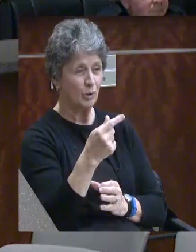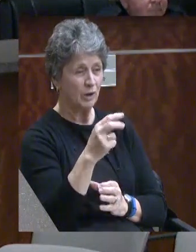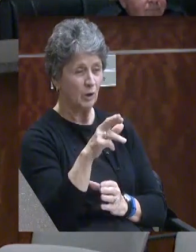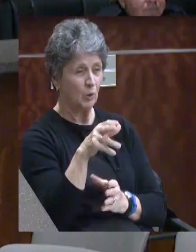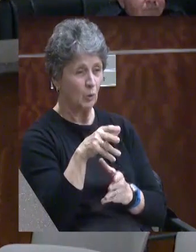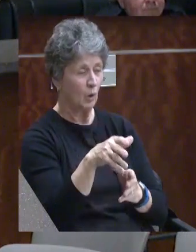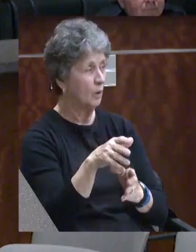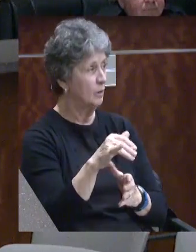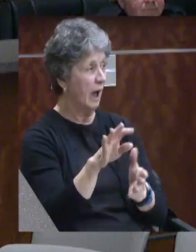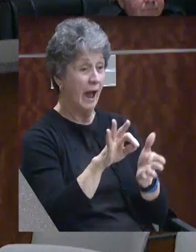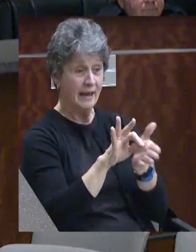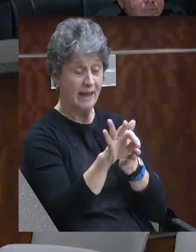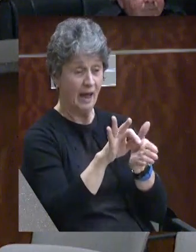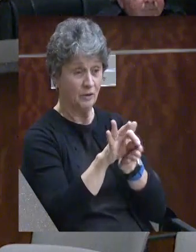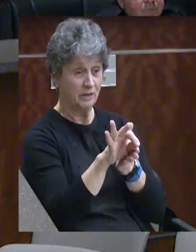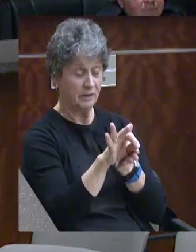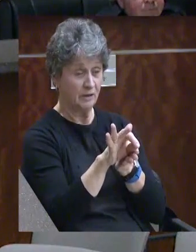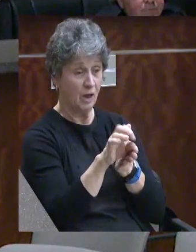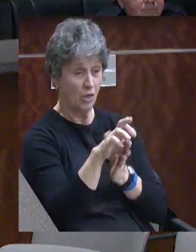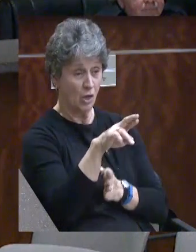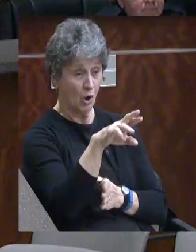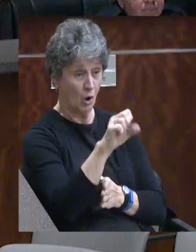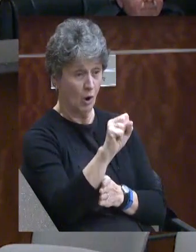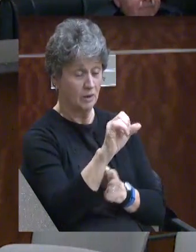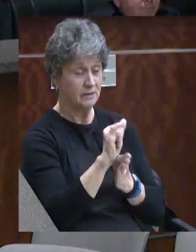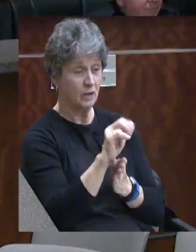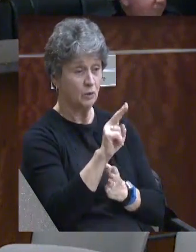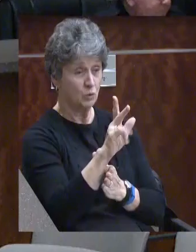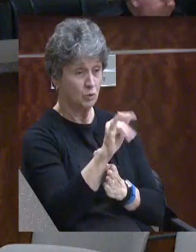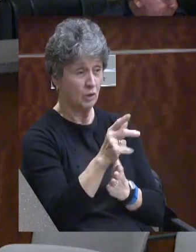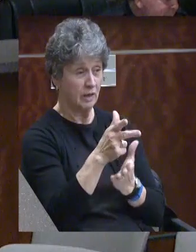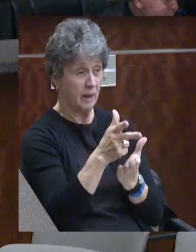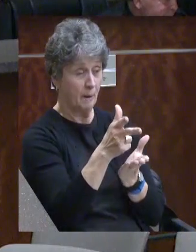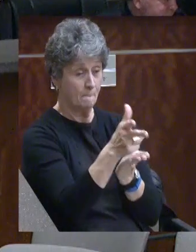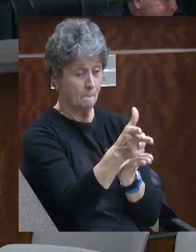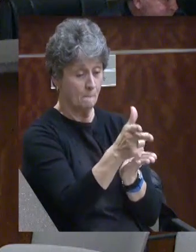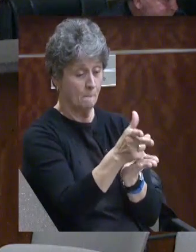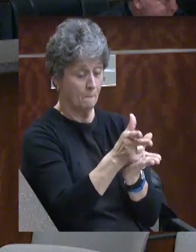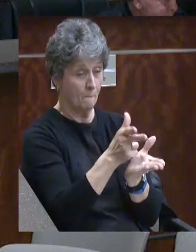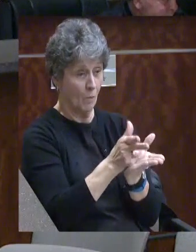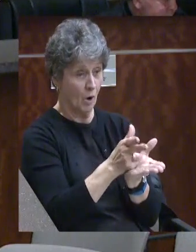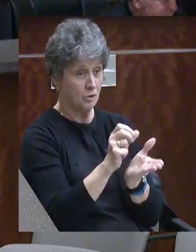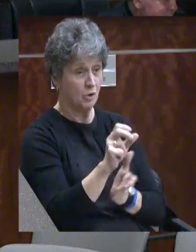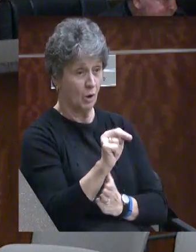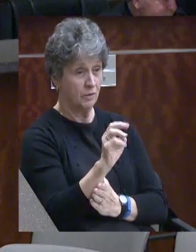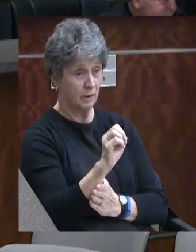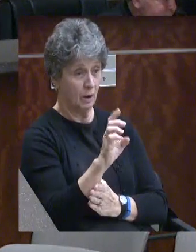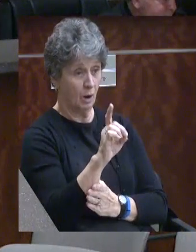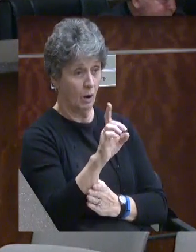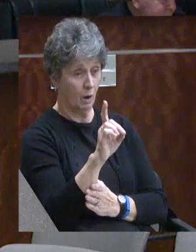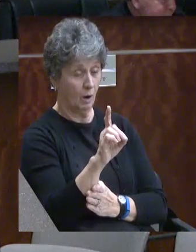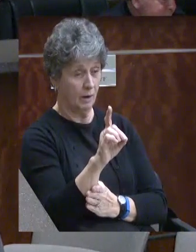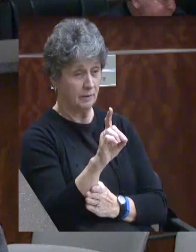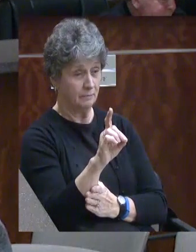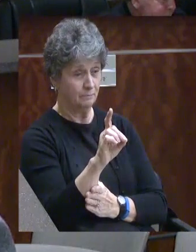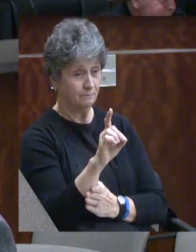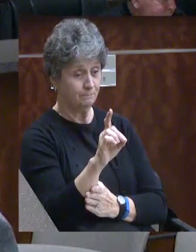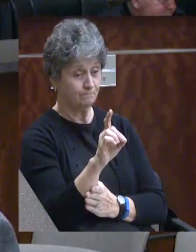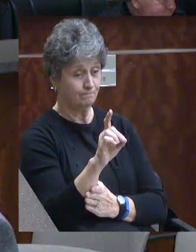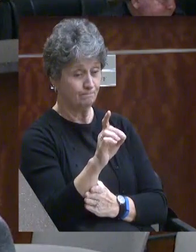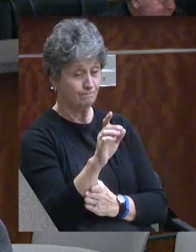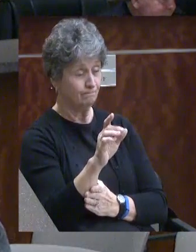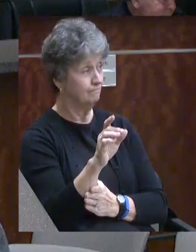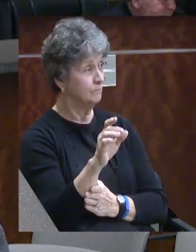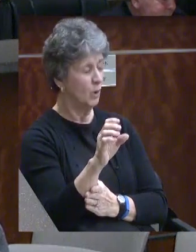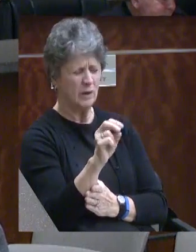I counted the cars that are generally parked along the odd side of the